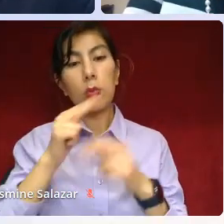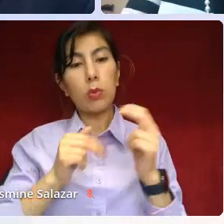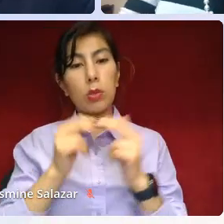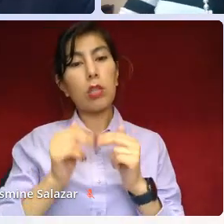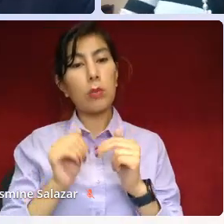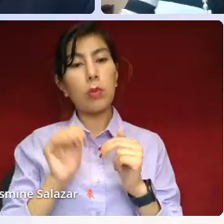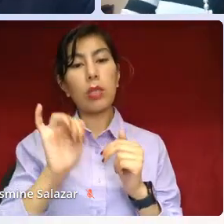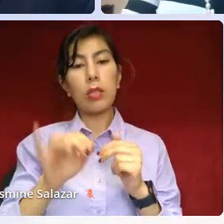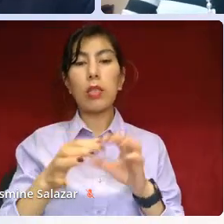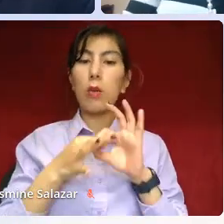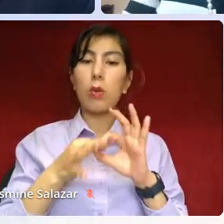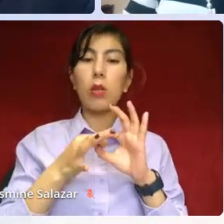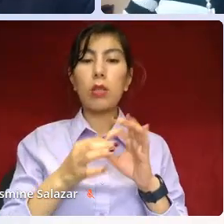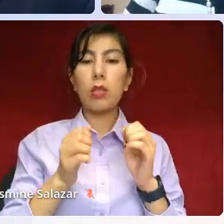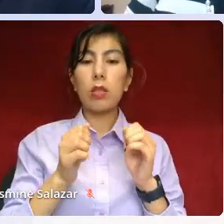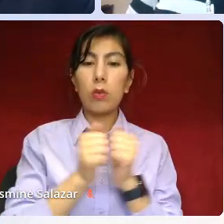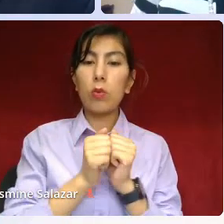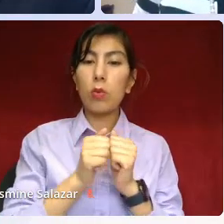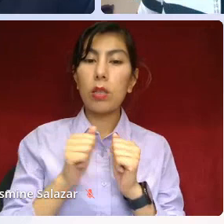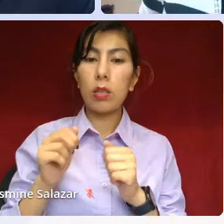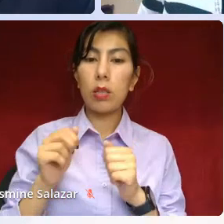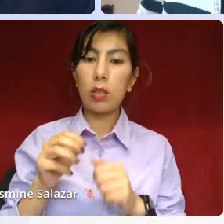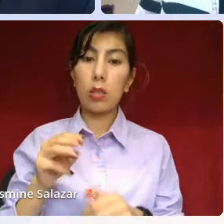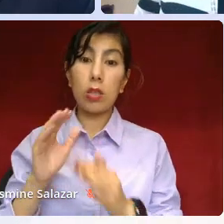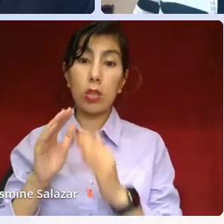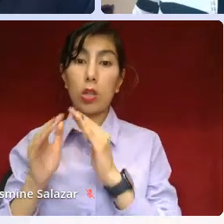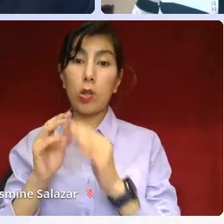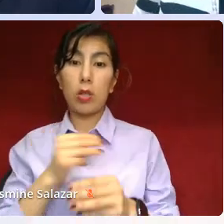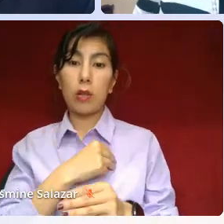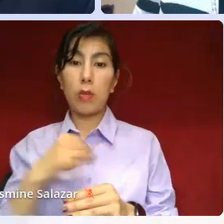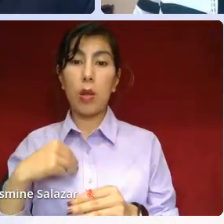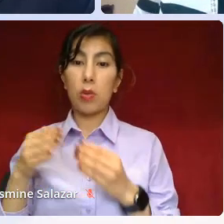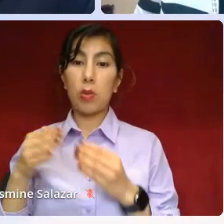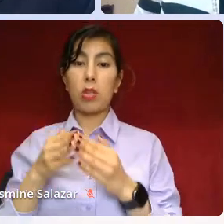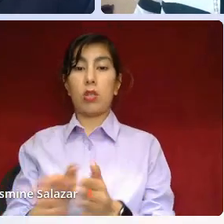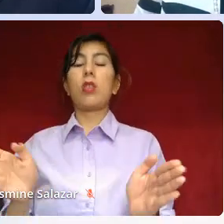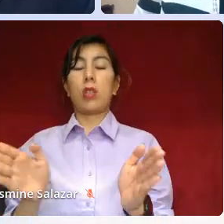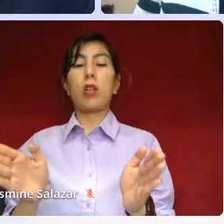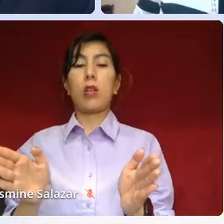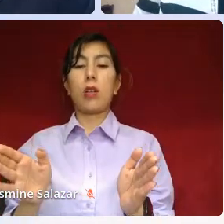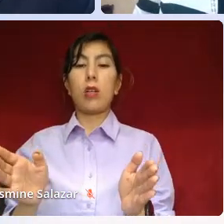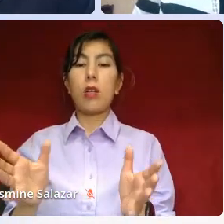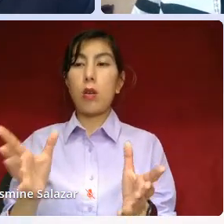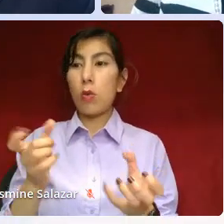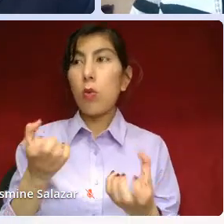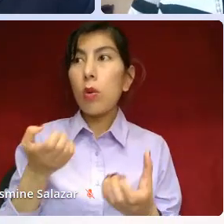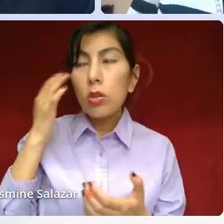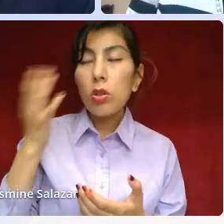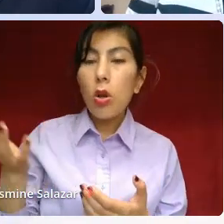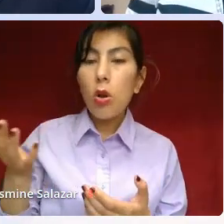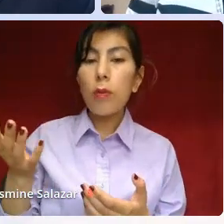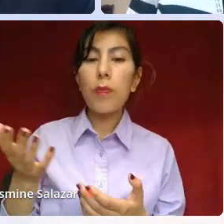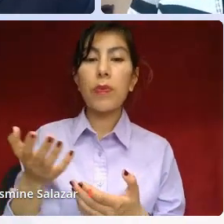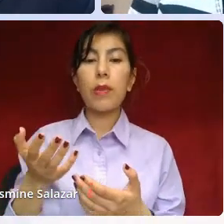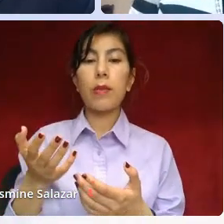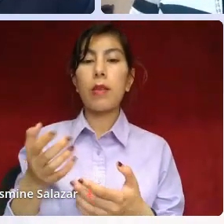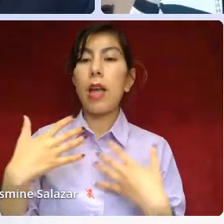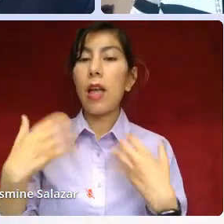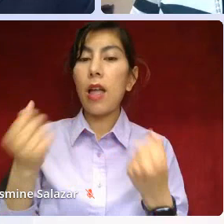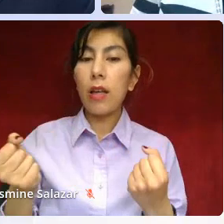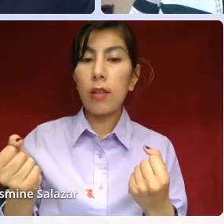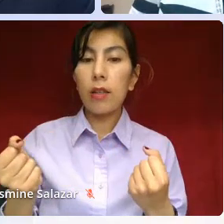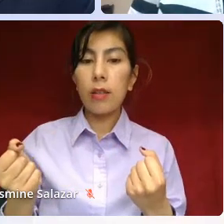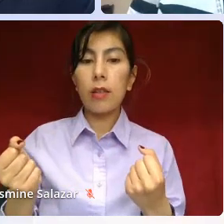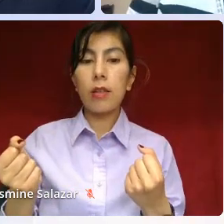that relationship with community members in general, that we want to know what is a healthy